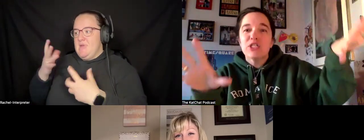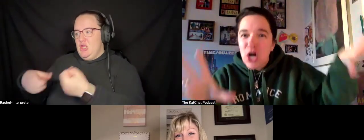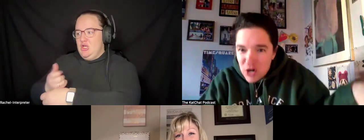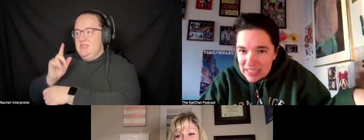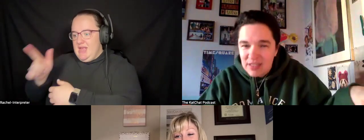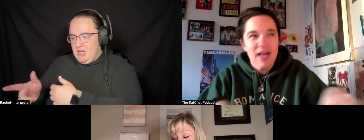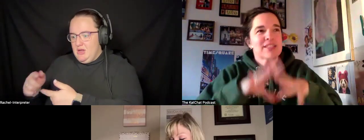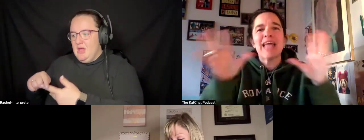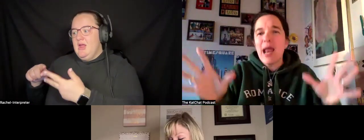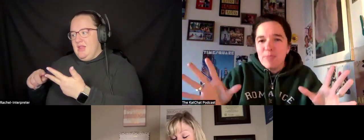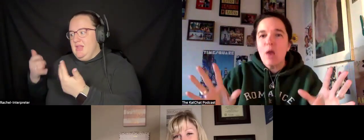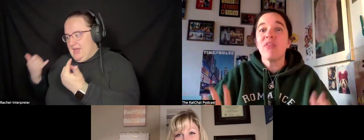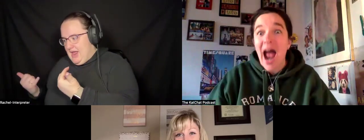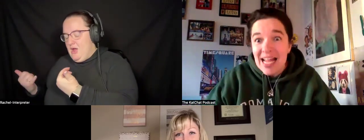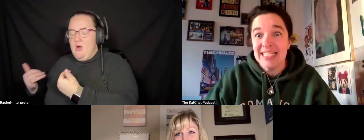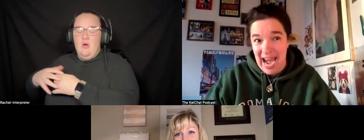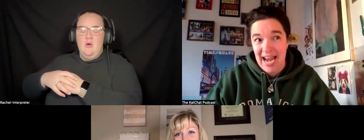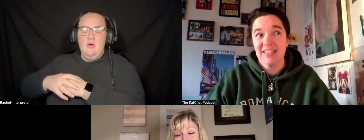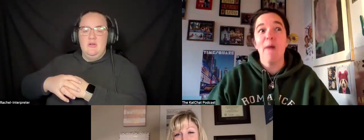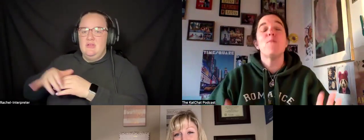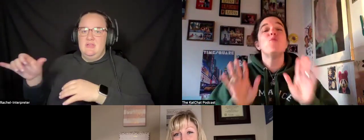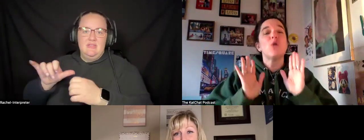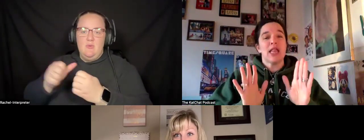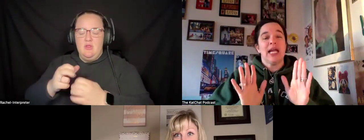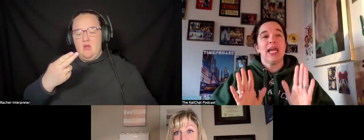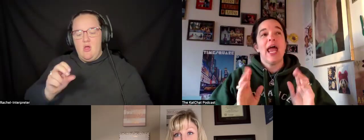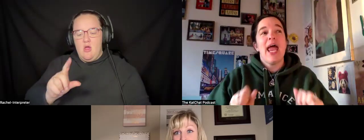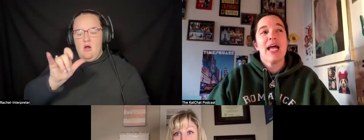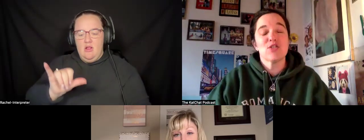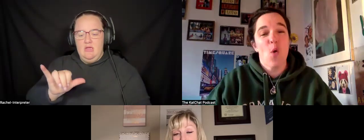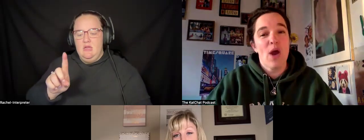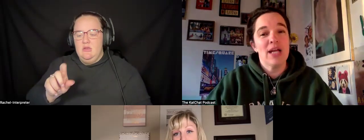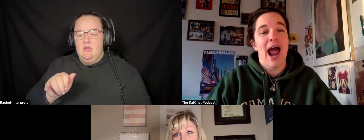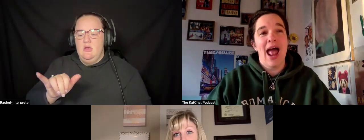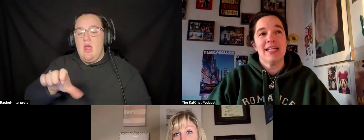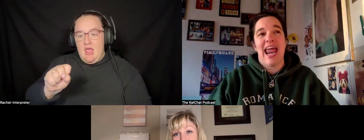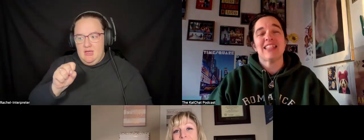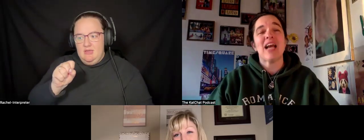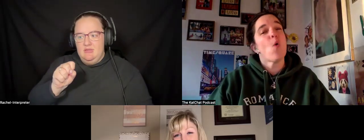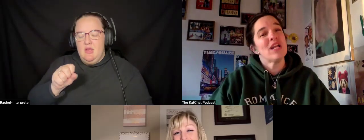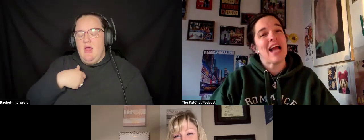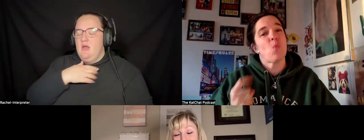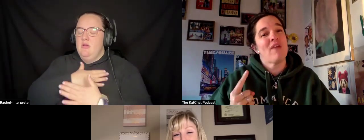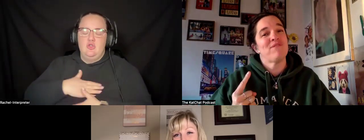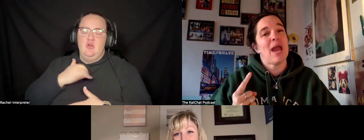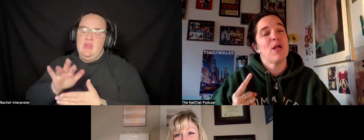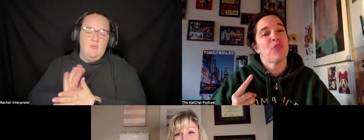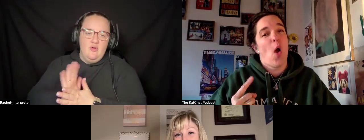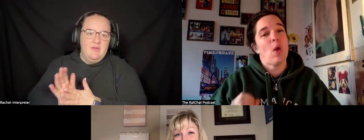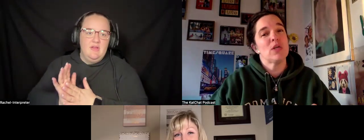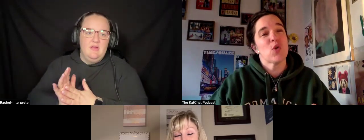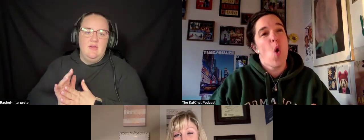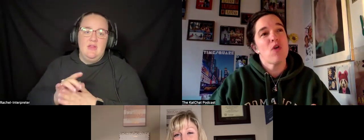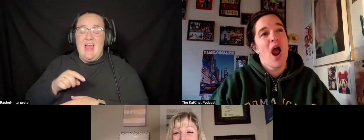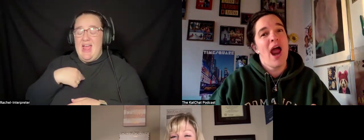this one is current. Same thing with holidays. I really enjoyed holidays. I only like one family